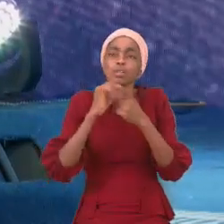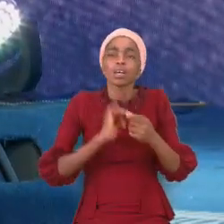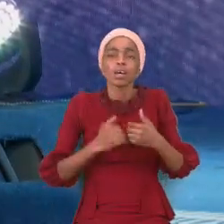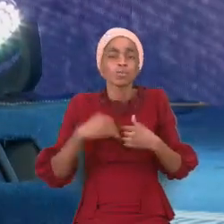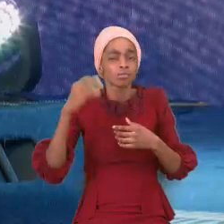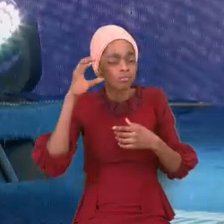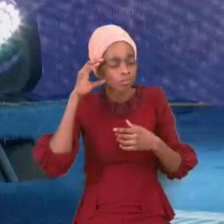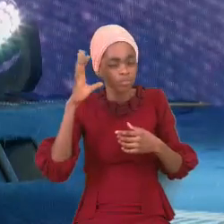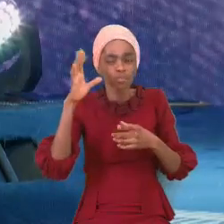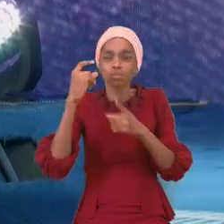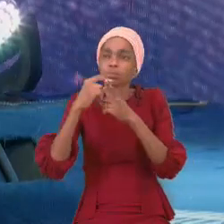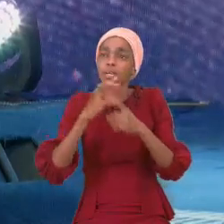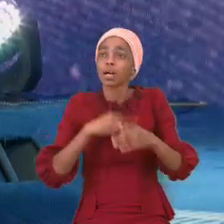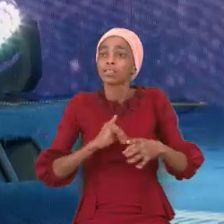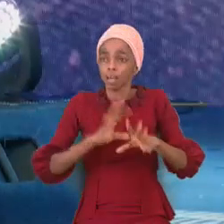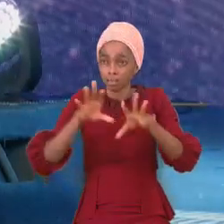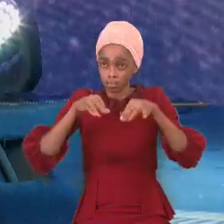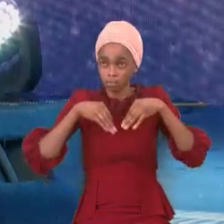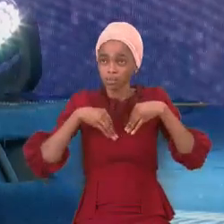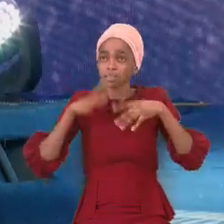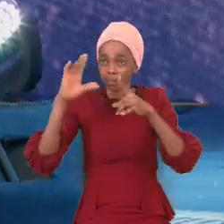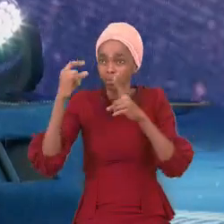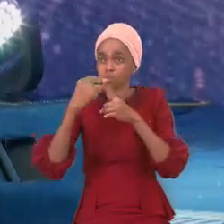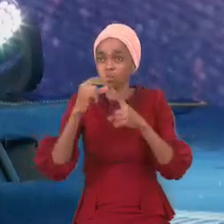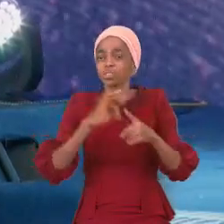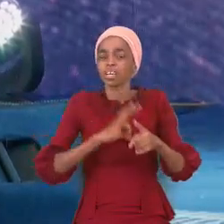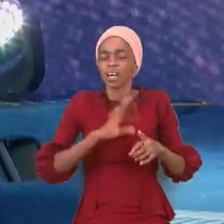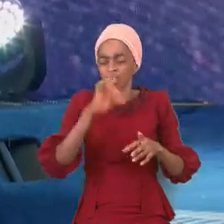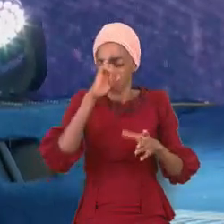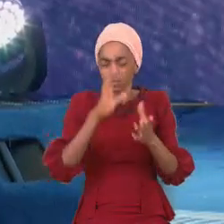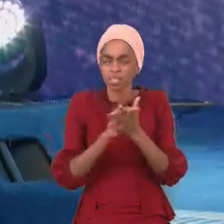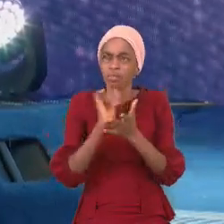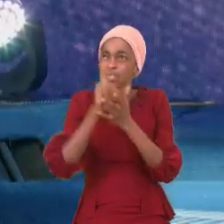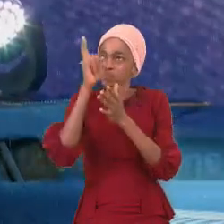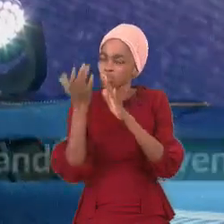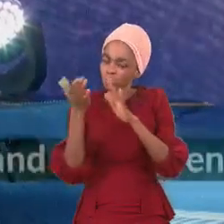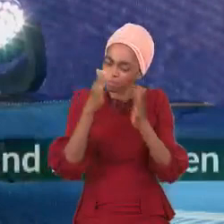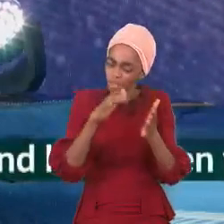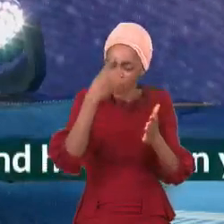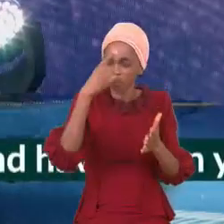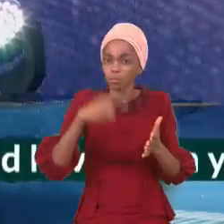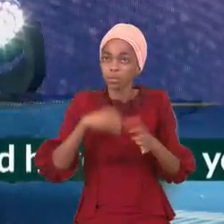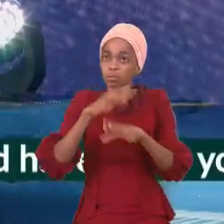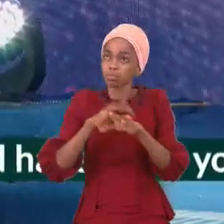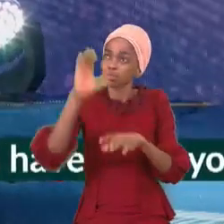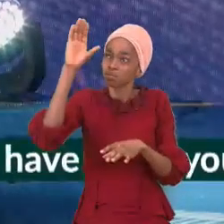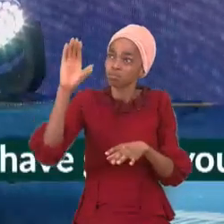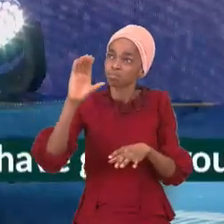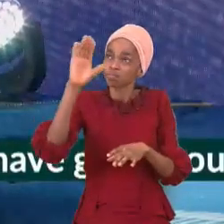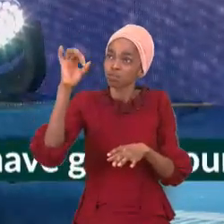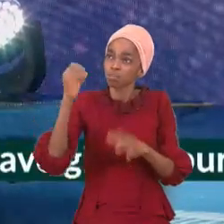and I gladly receive that. I believe you died for me on the cross of